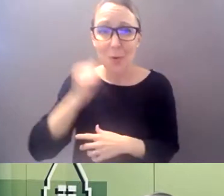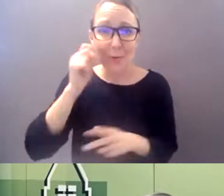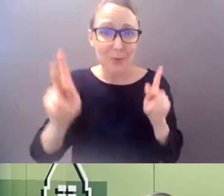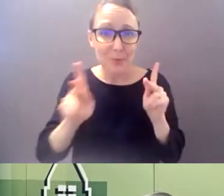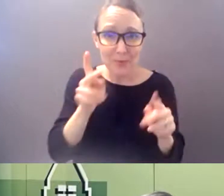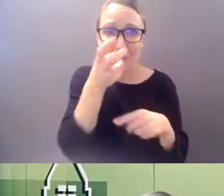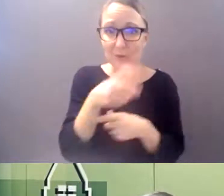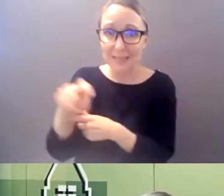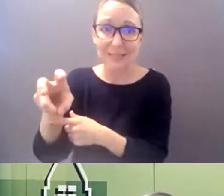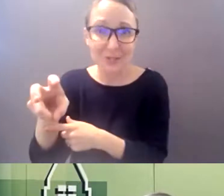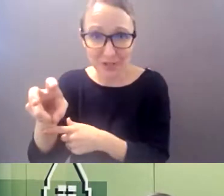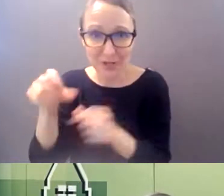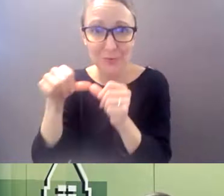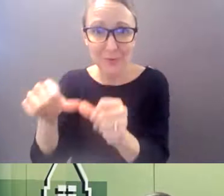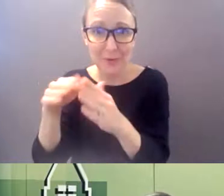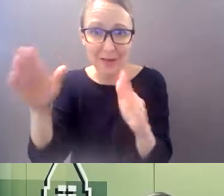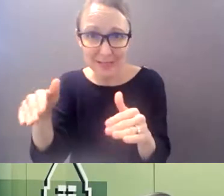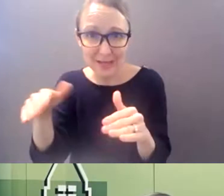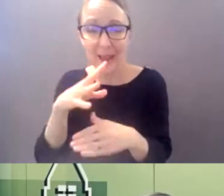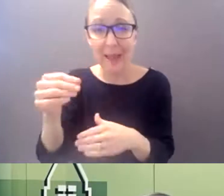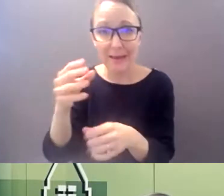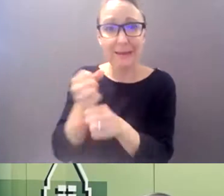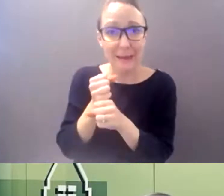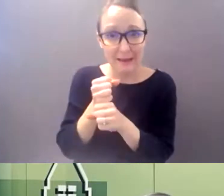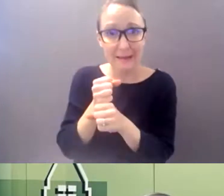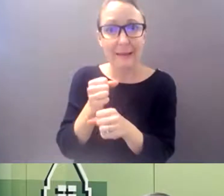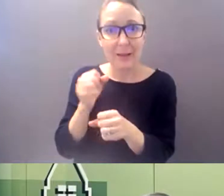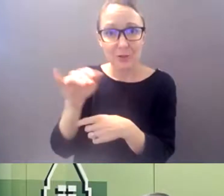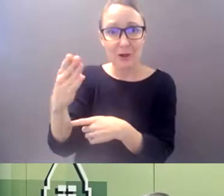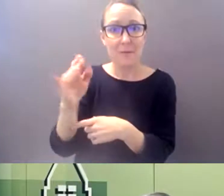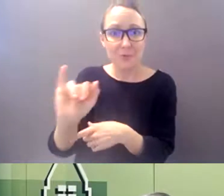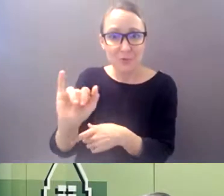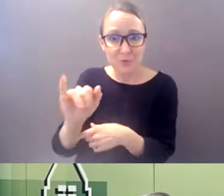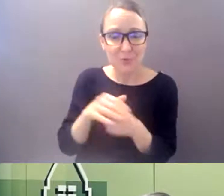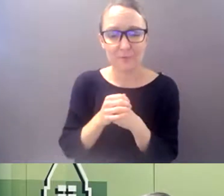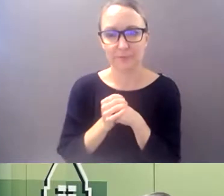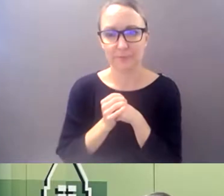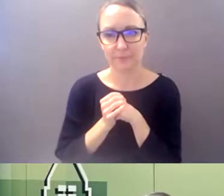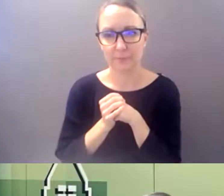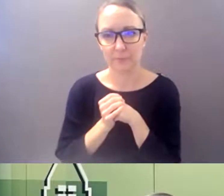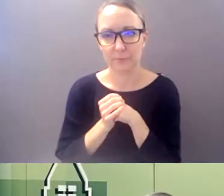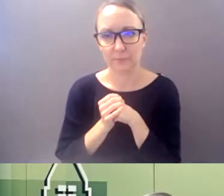permanent housing and into unsubsidized jobs. So we are seeing that, that we have to